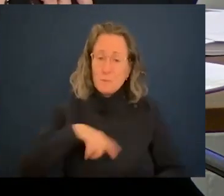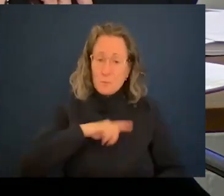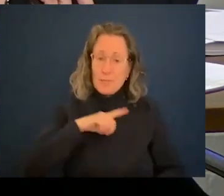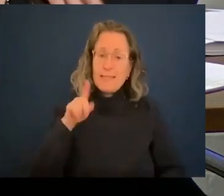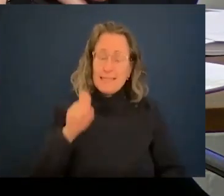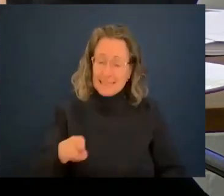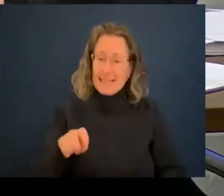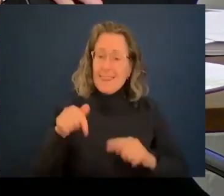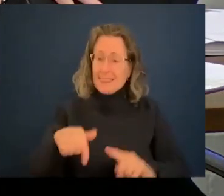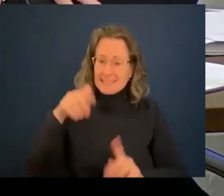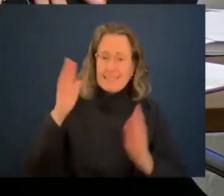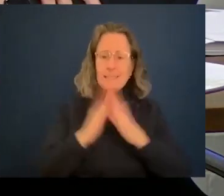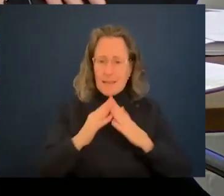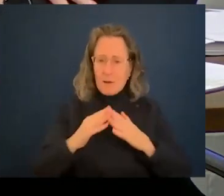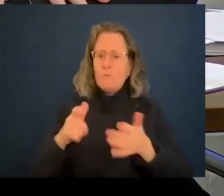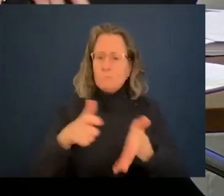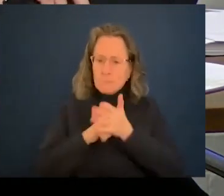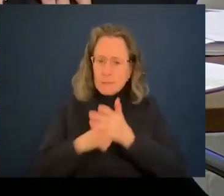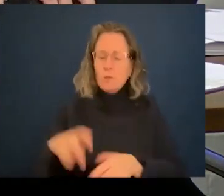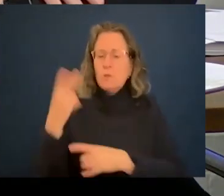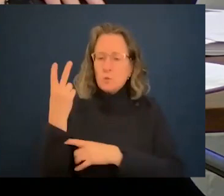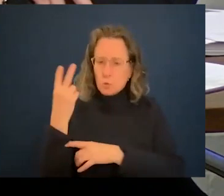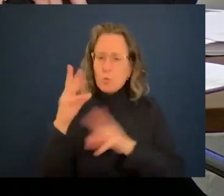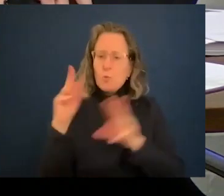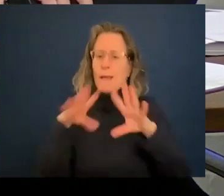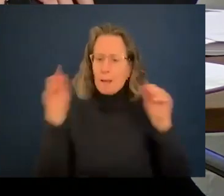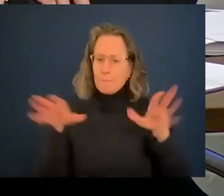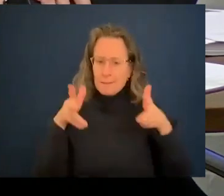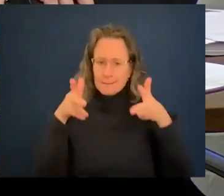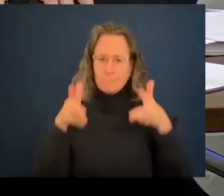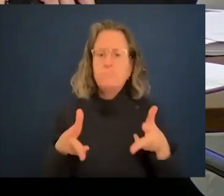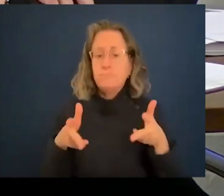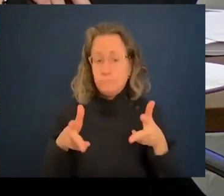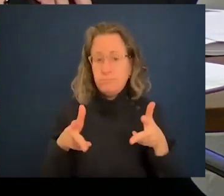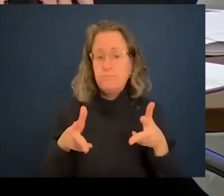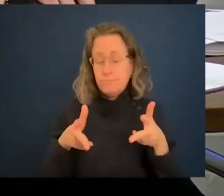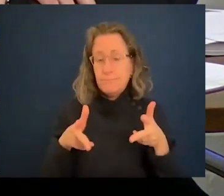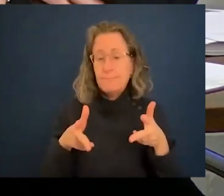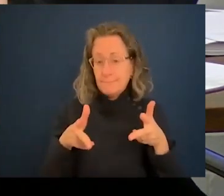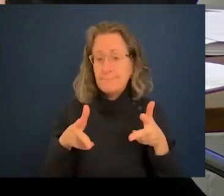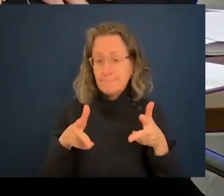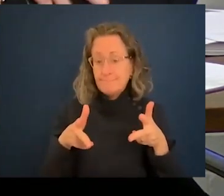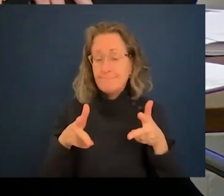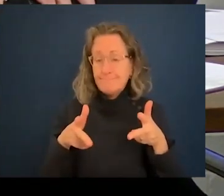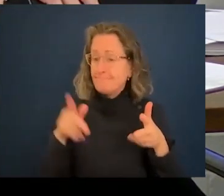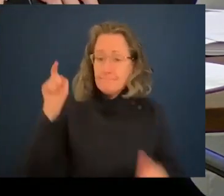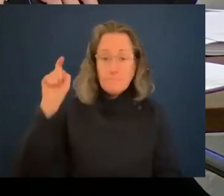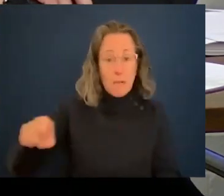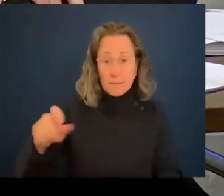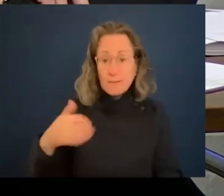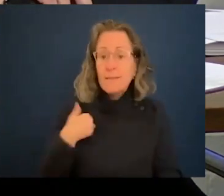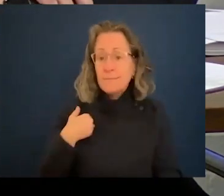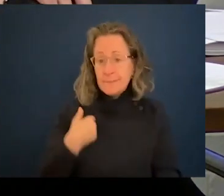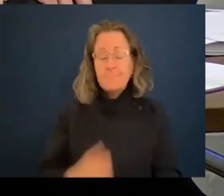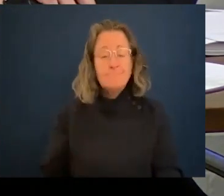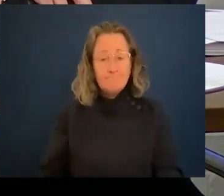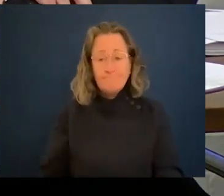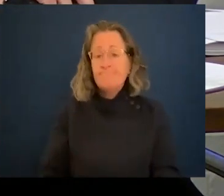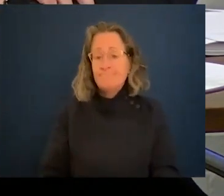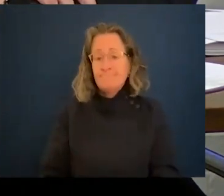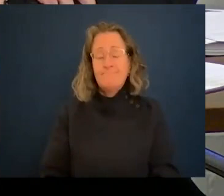and two to three percent of the time we use 30. so you would need to